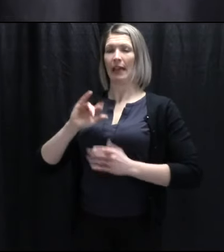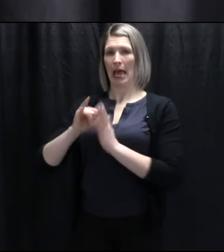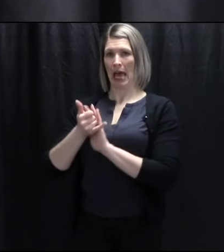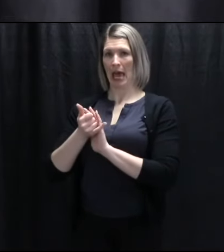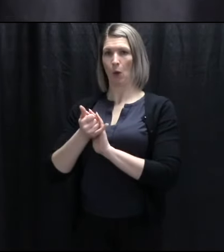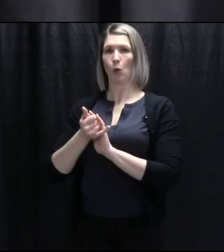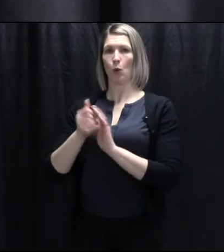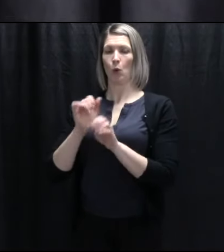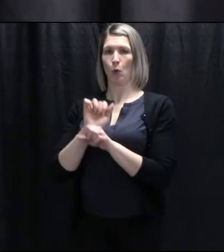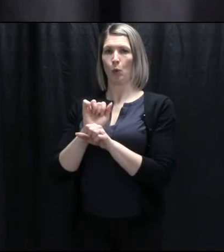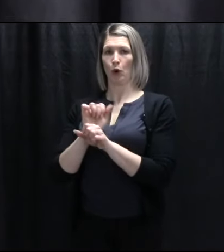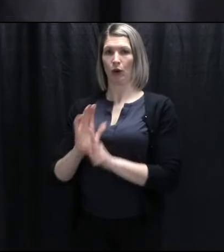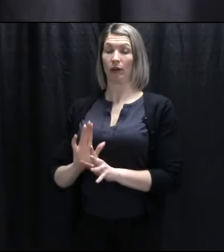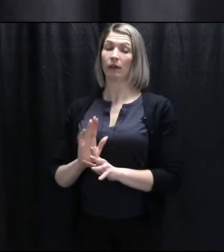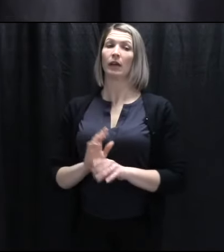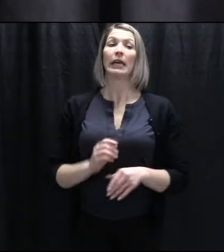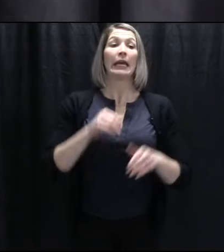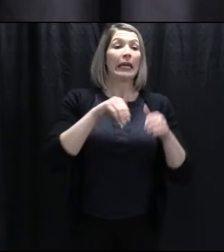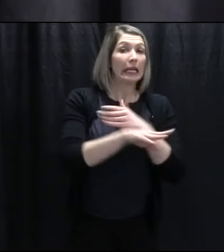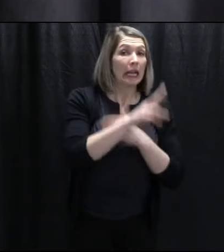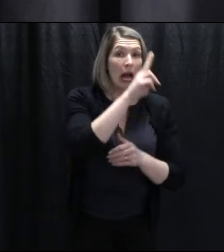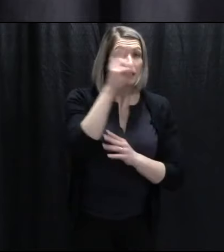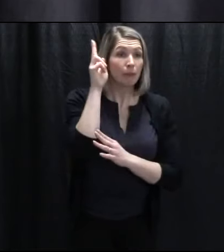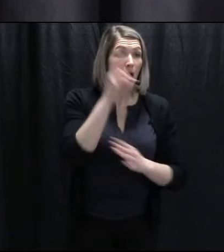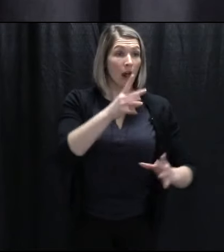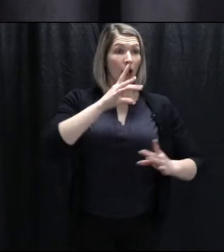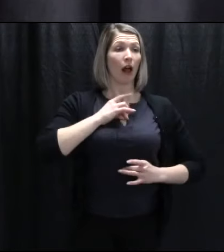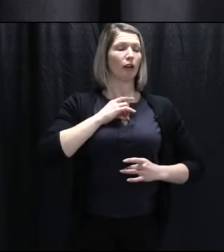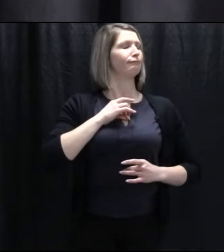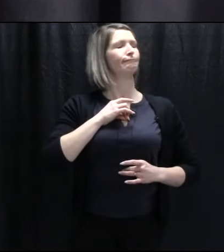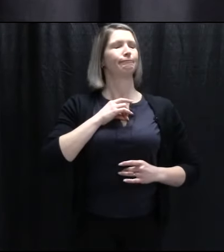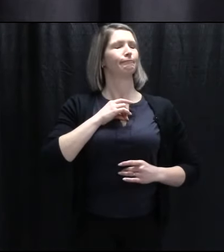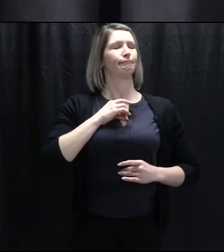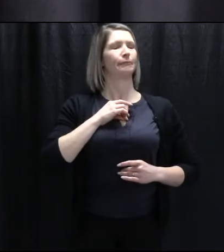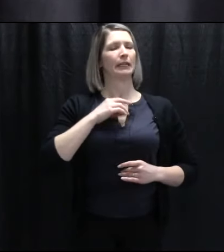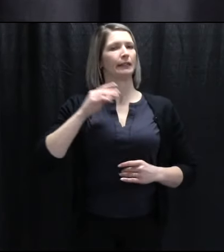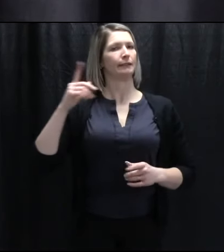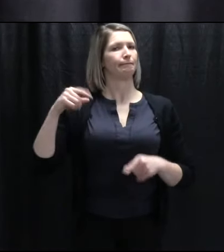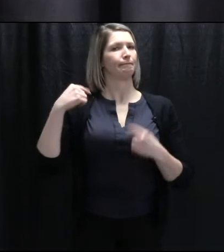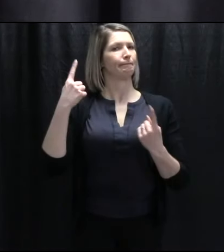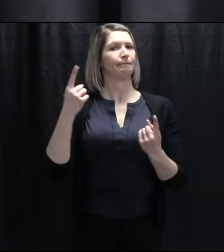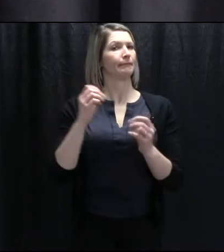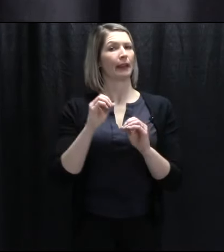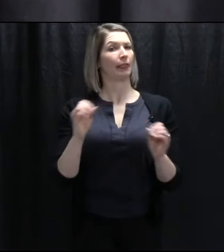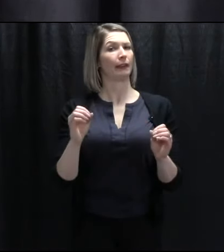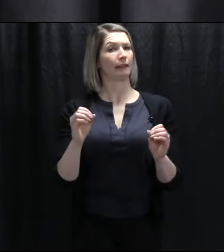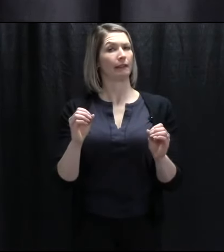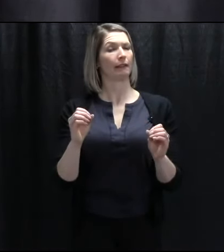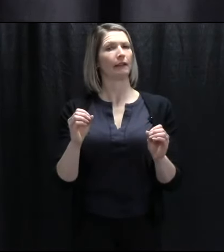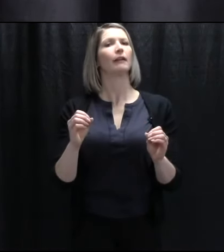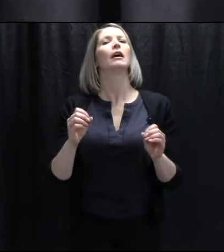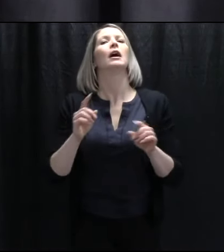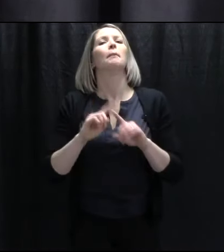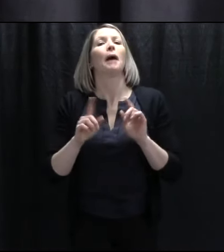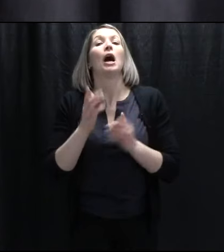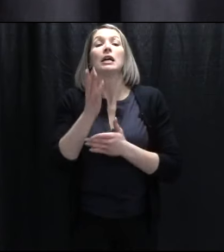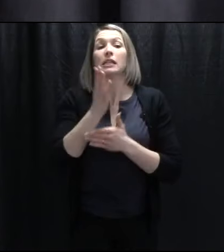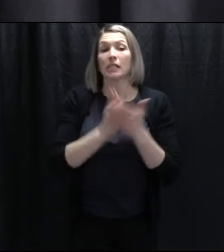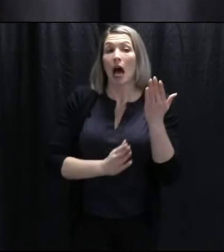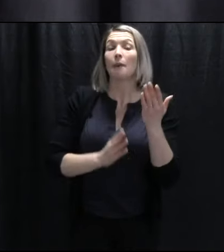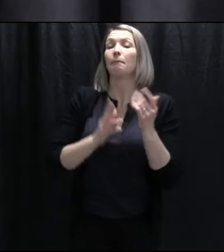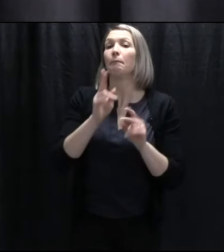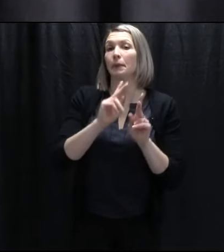from that. Some were sent home to self-isolate because their condition permitted discharge. There were a small number